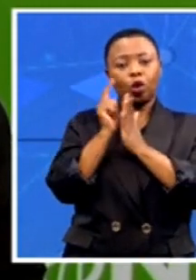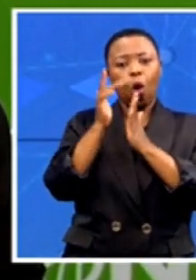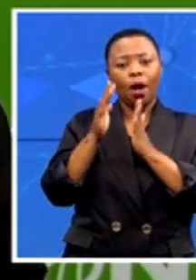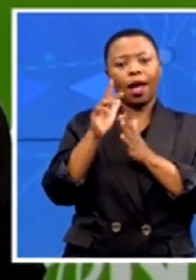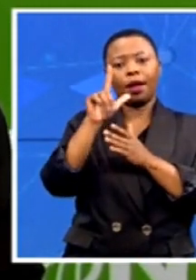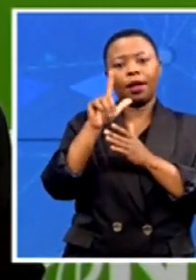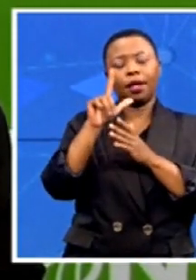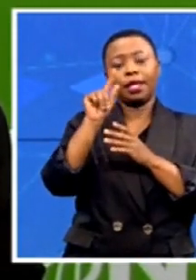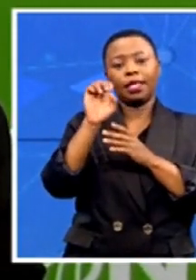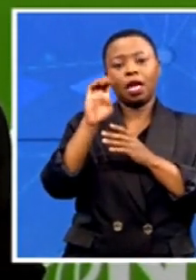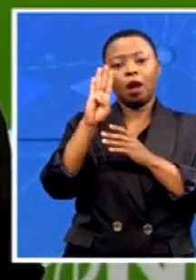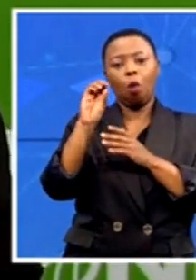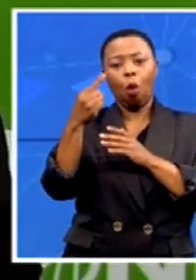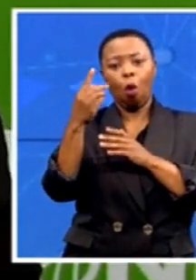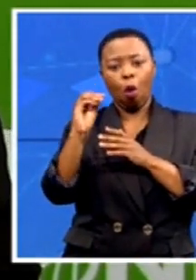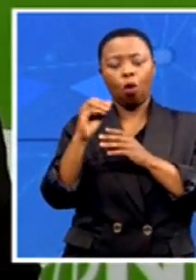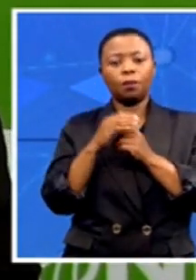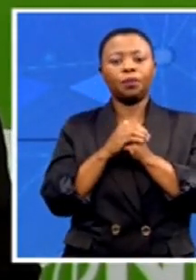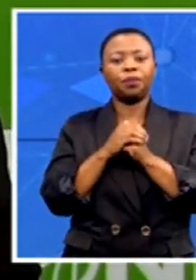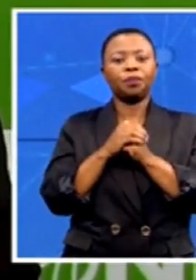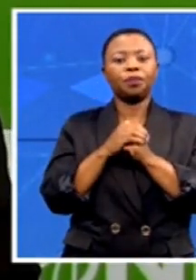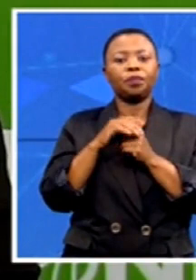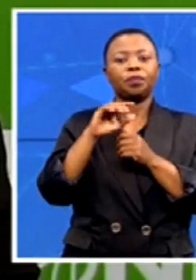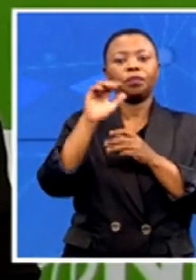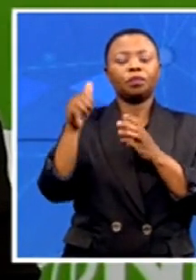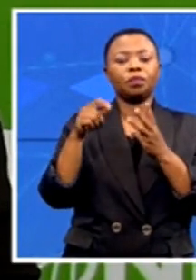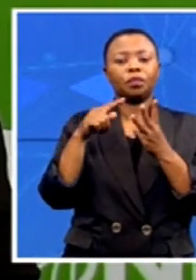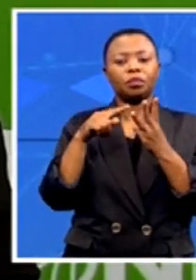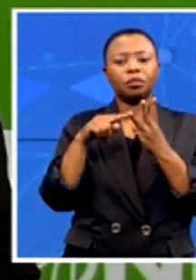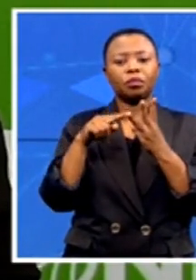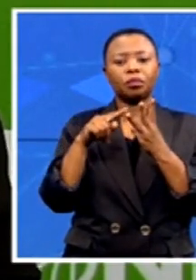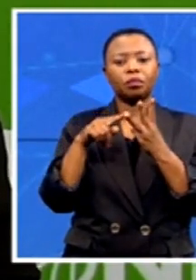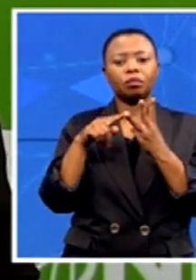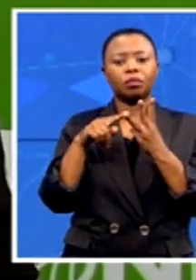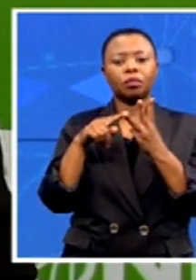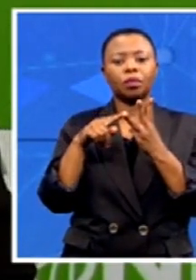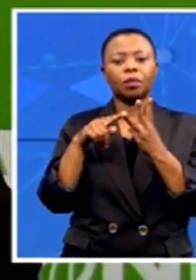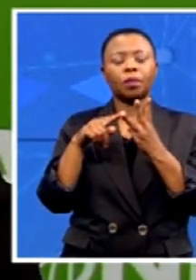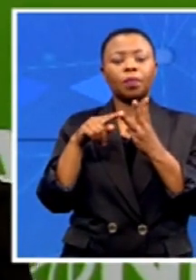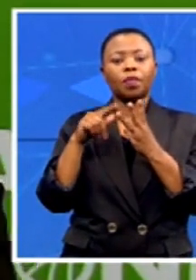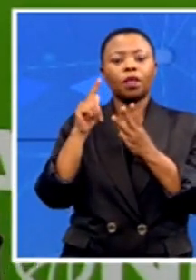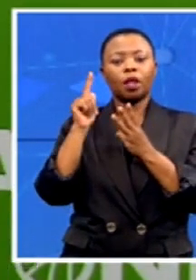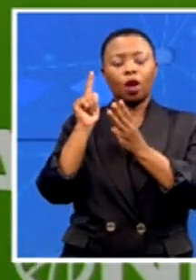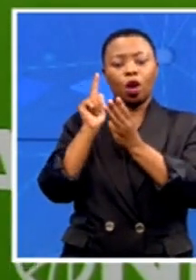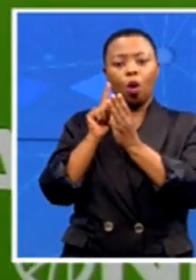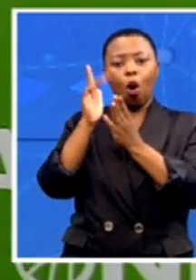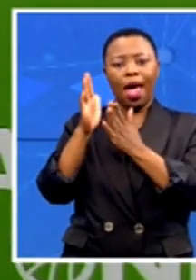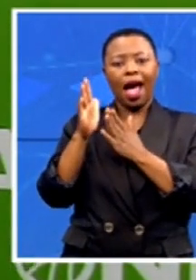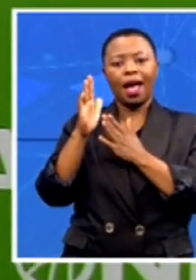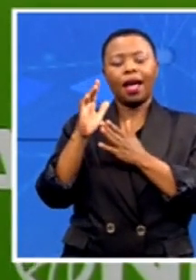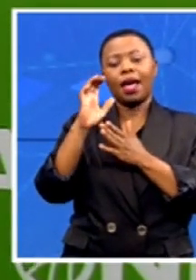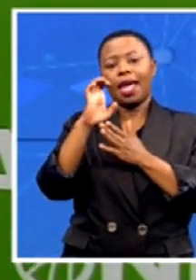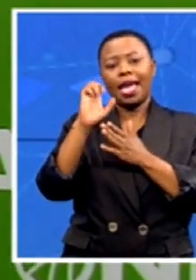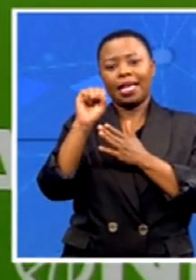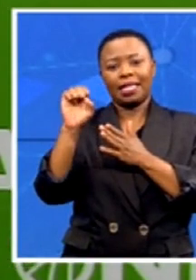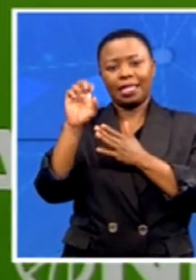our lead advocate, which is Advocate Adila Asim Essi, Senior Counsel.